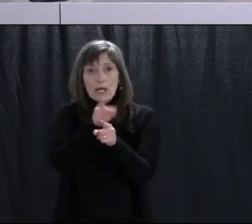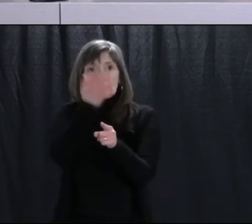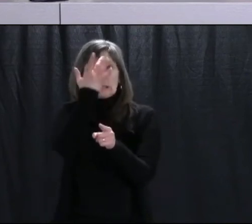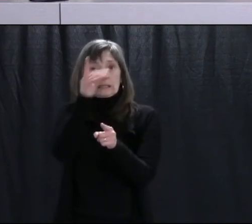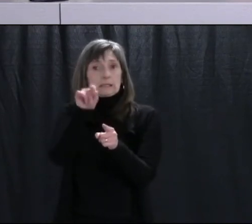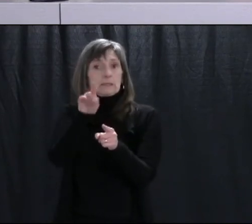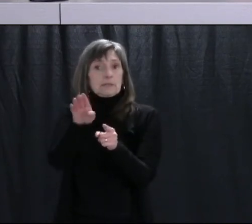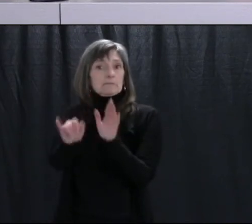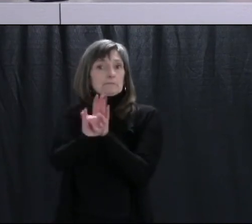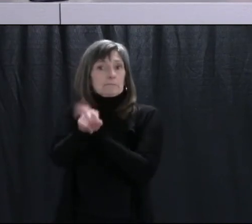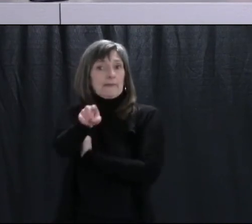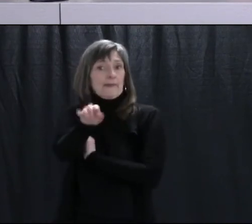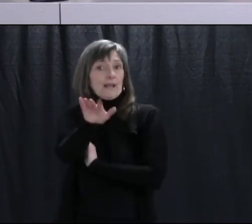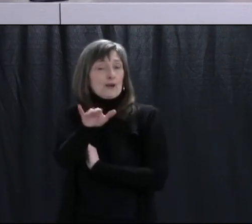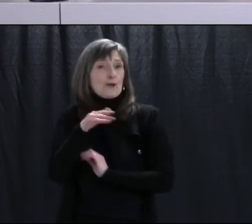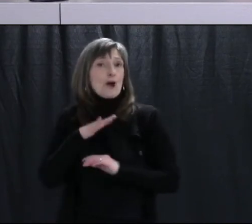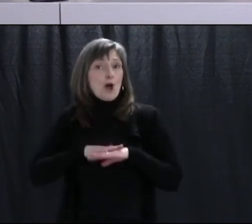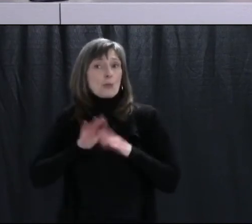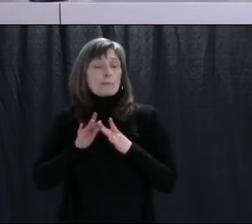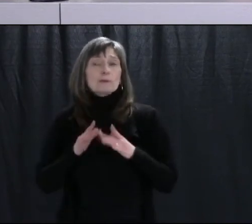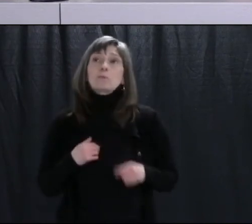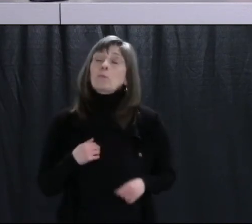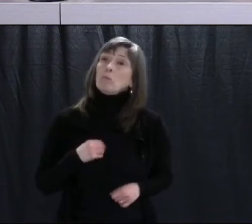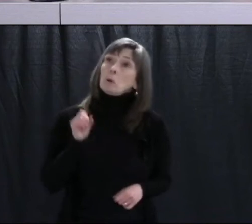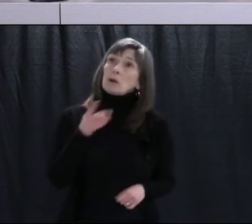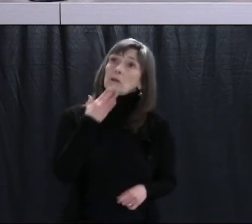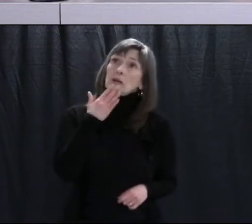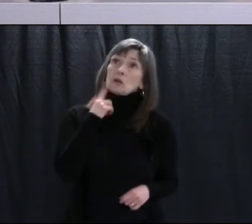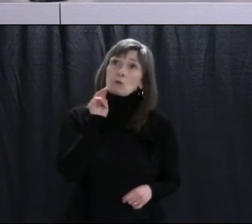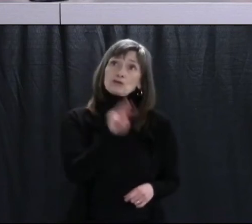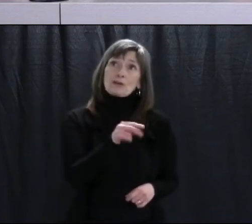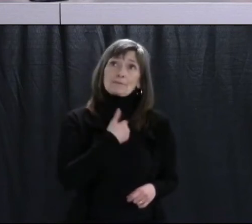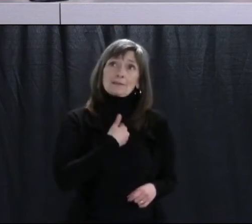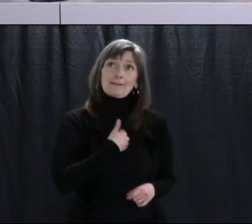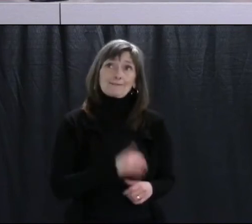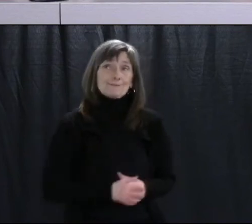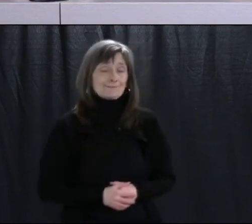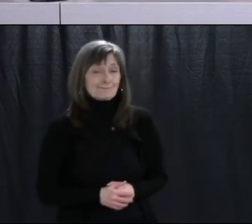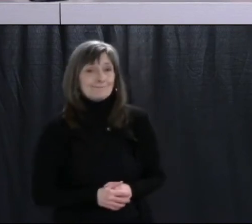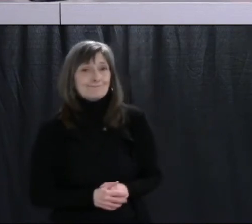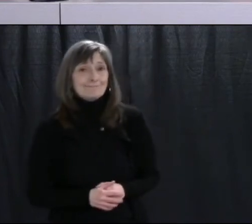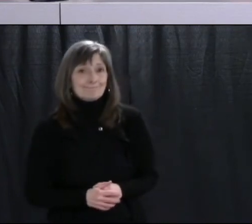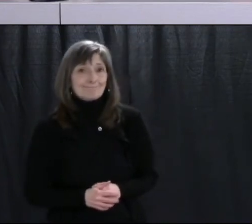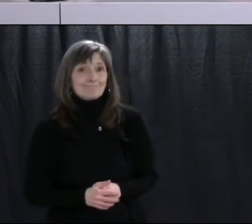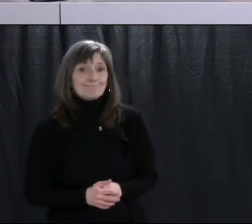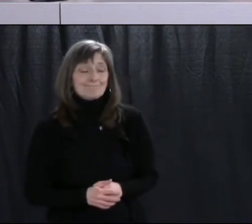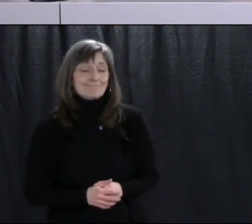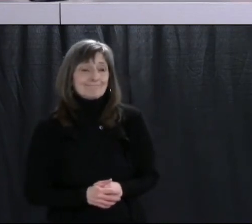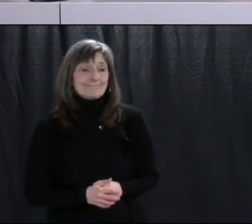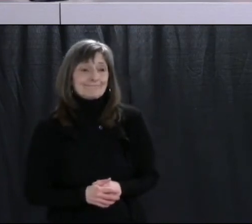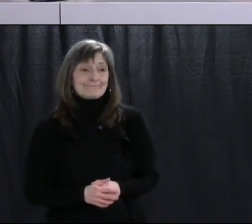identified. Okay, I'll take that under advisement and have a look at it. Thank you. Thank you.